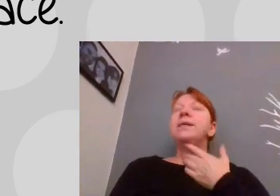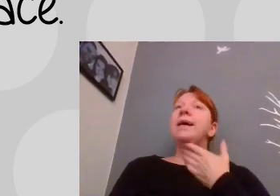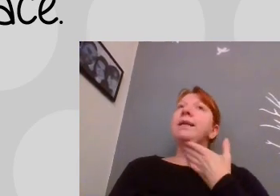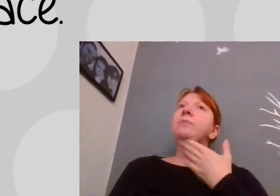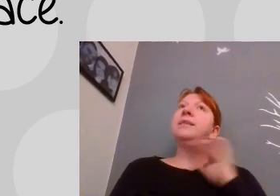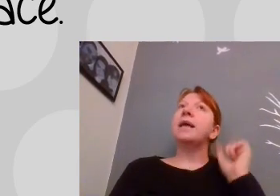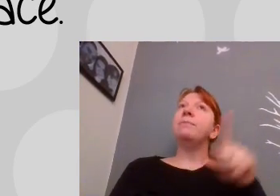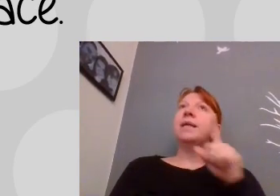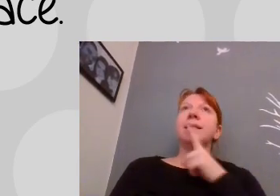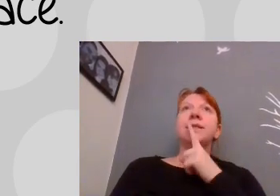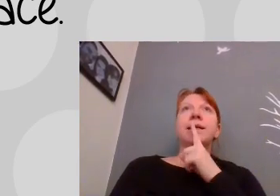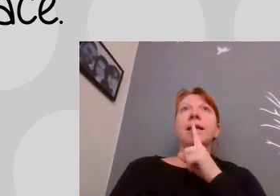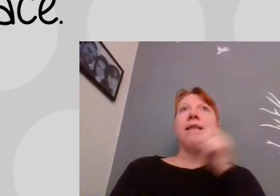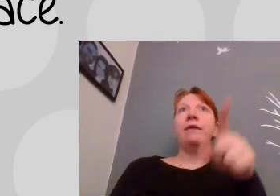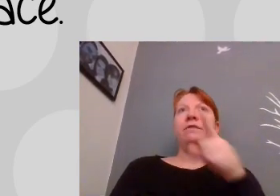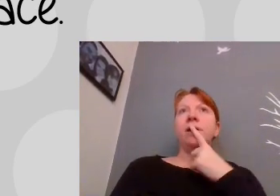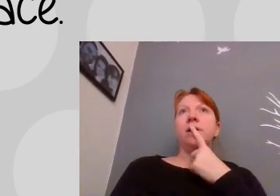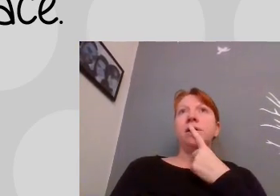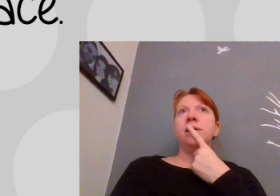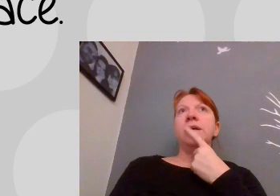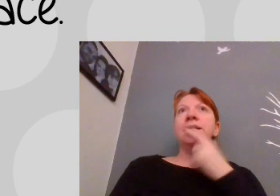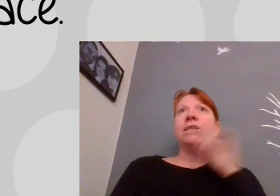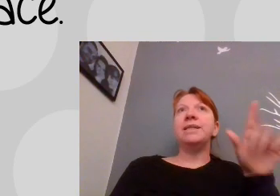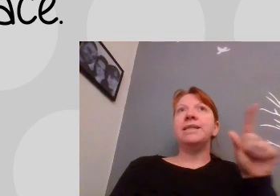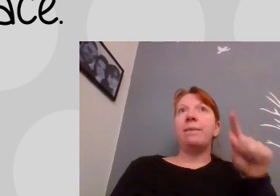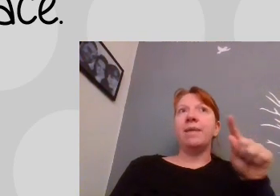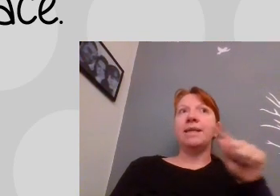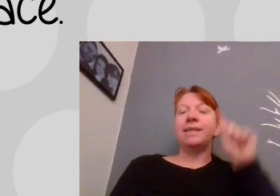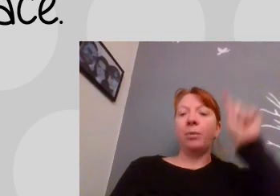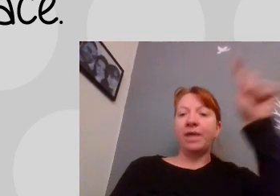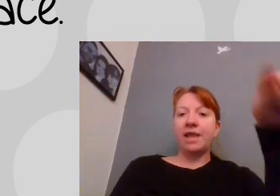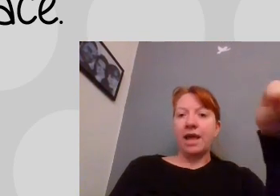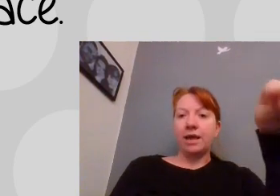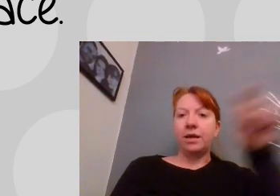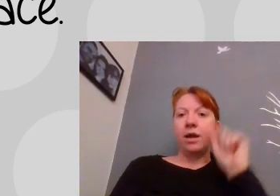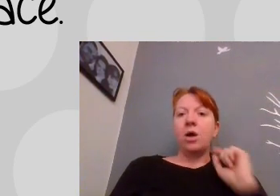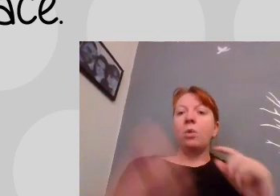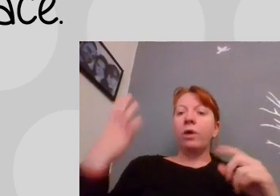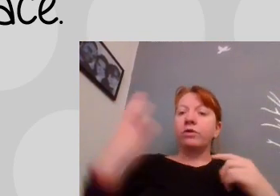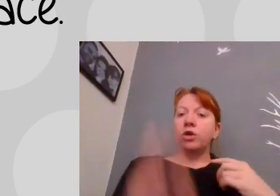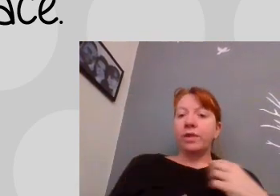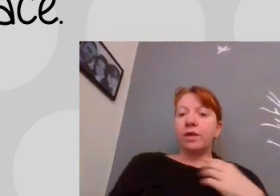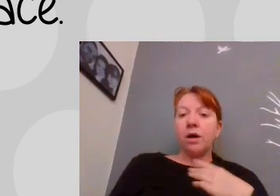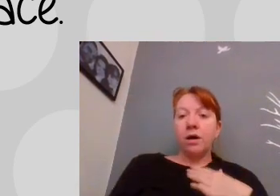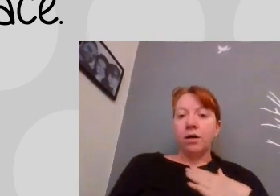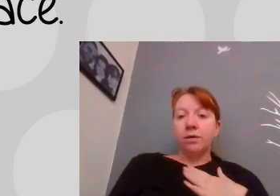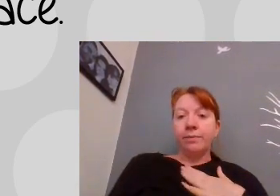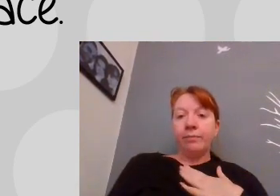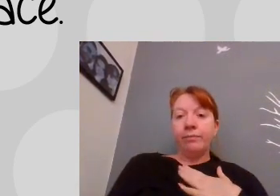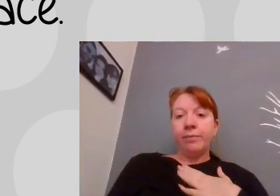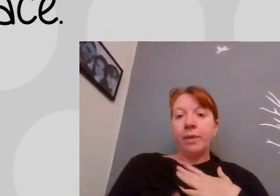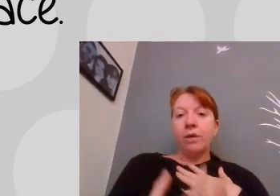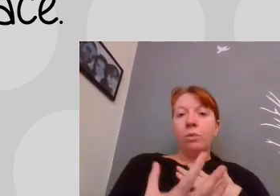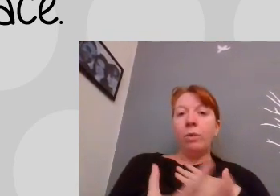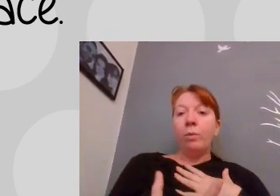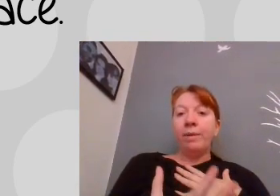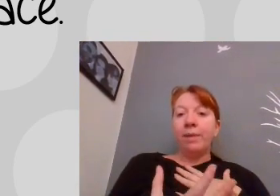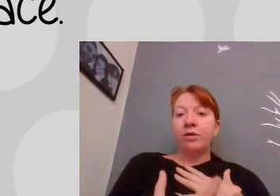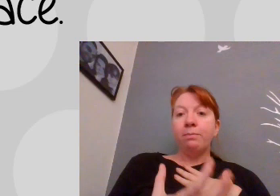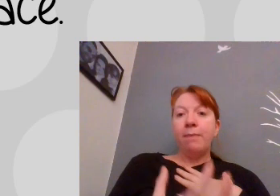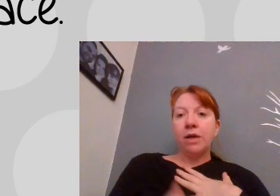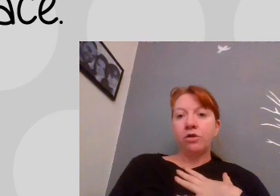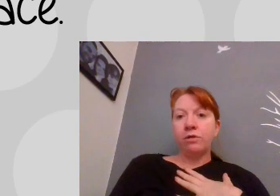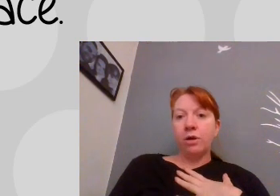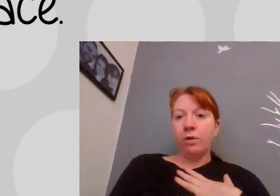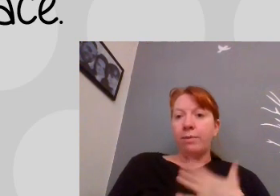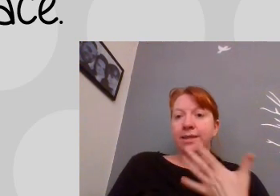well, it will take them 10 minutes to get that far. So in 10 minutes, they'll be there. Whereas you in the car, it will be